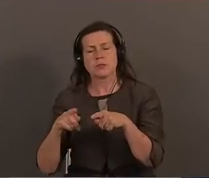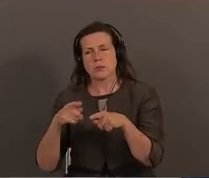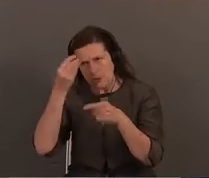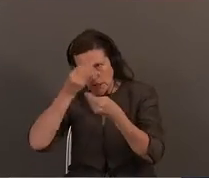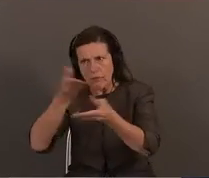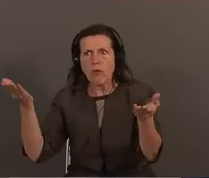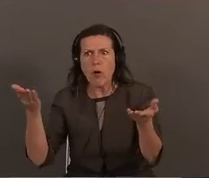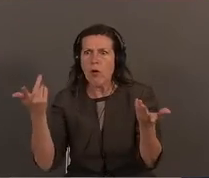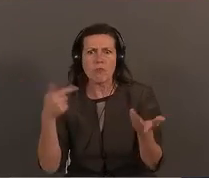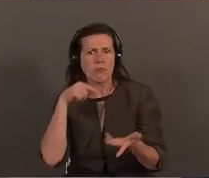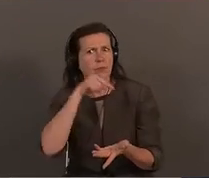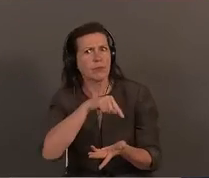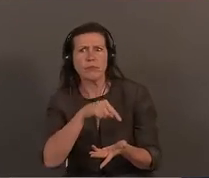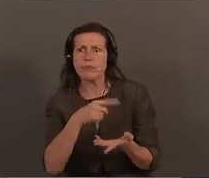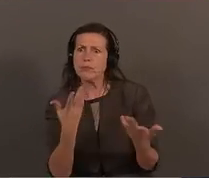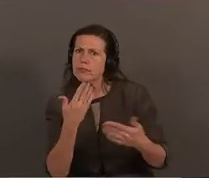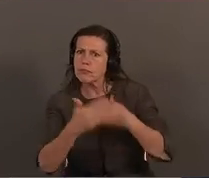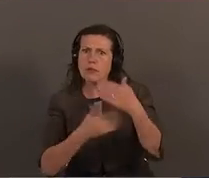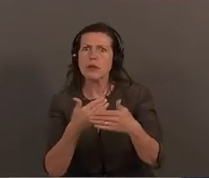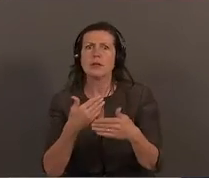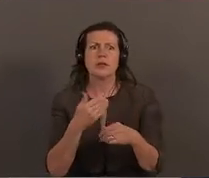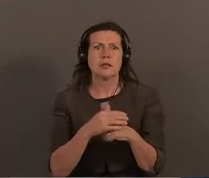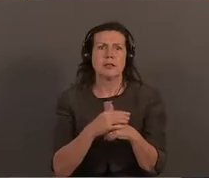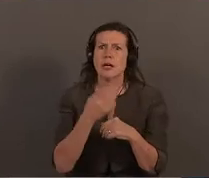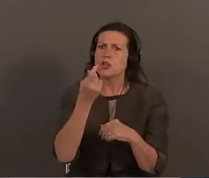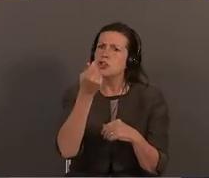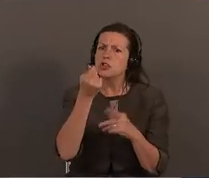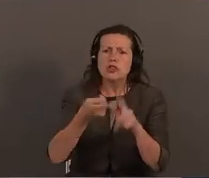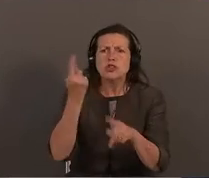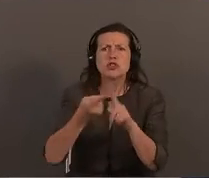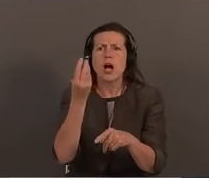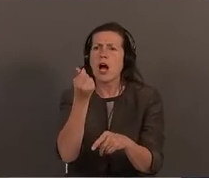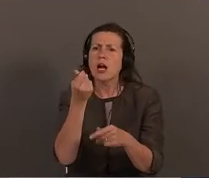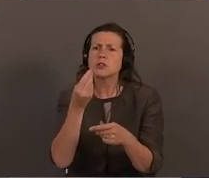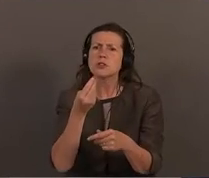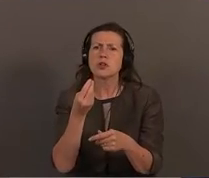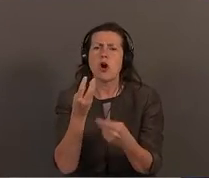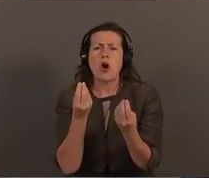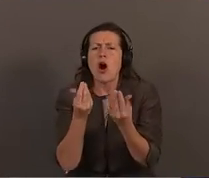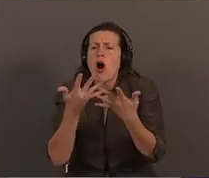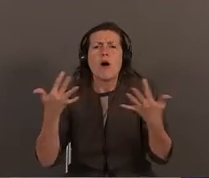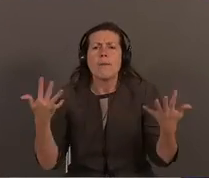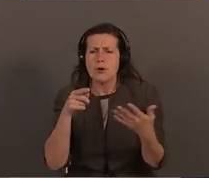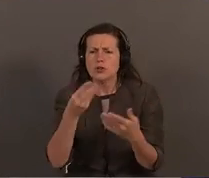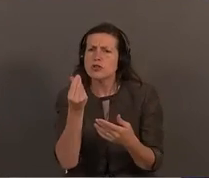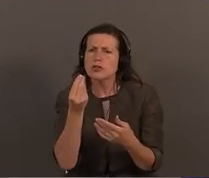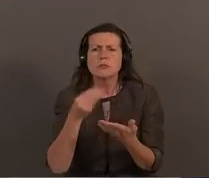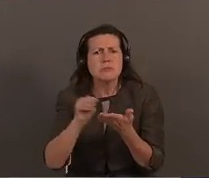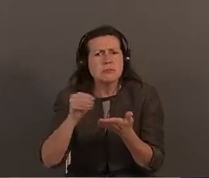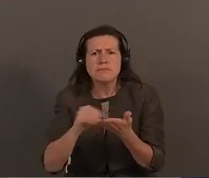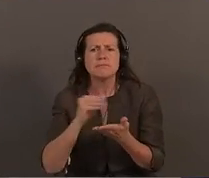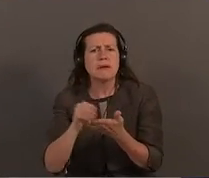what is going on with their fees, with their charges. So yes, I think the consumers are better off today than they were tomorrow.